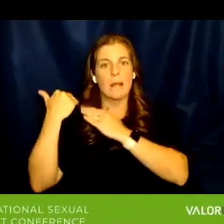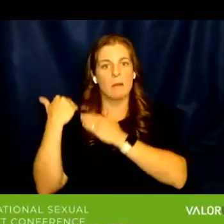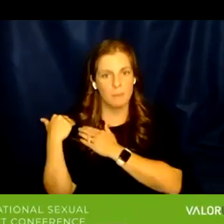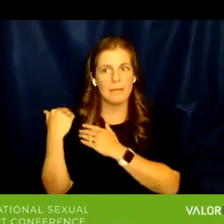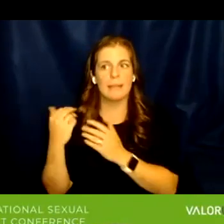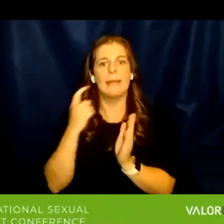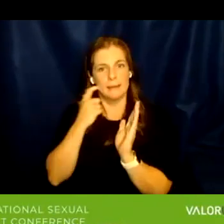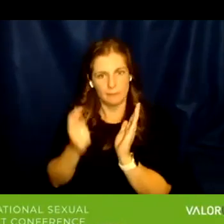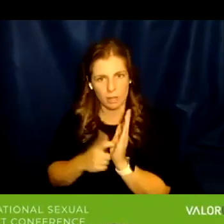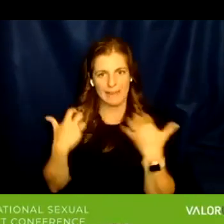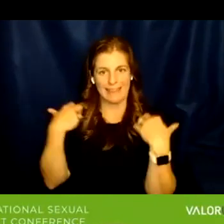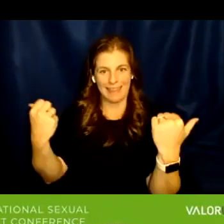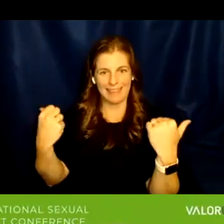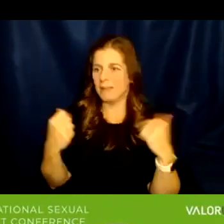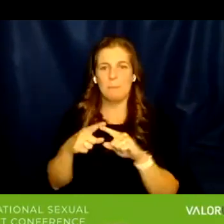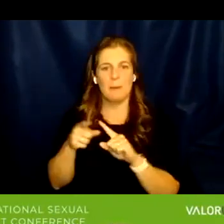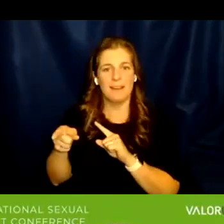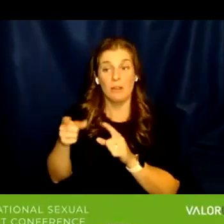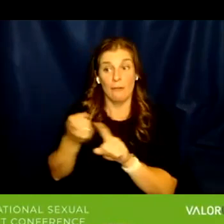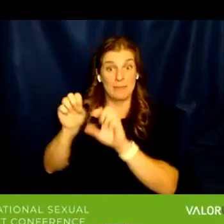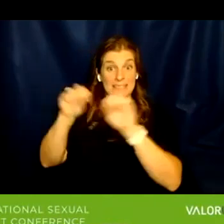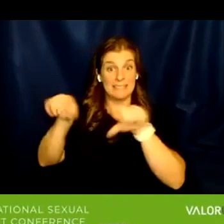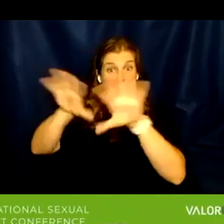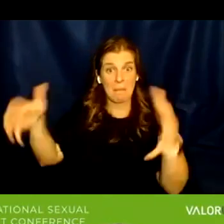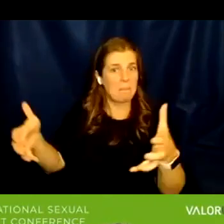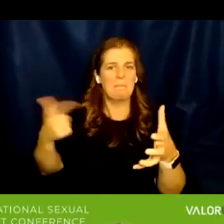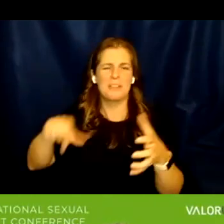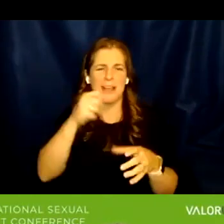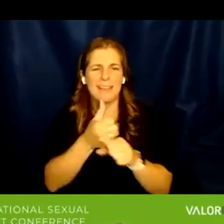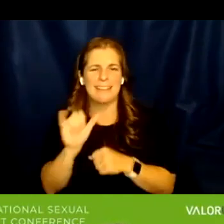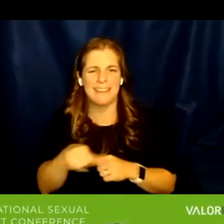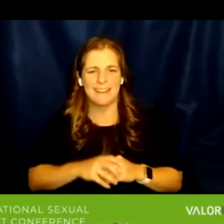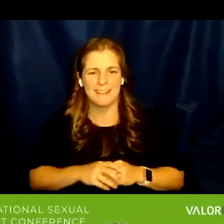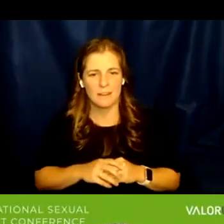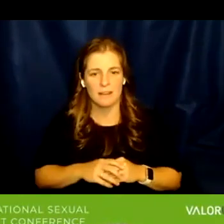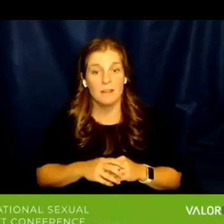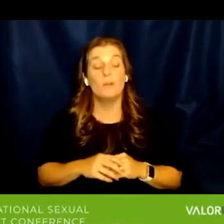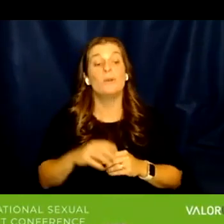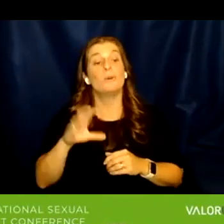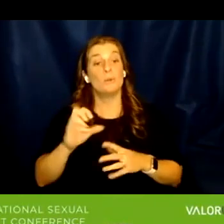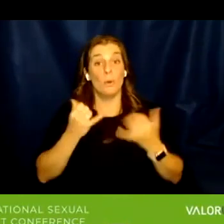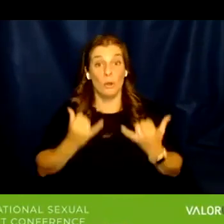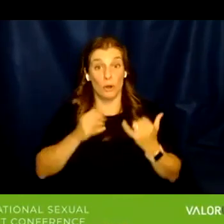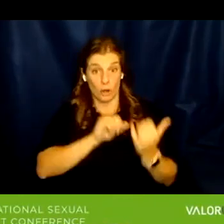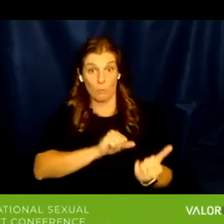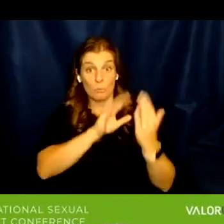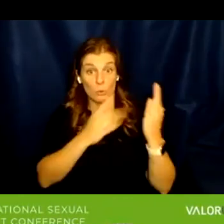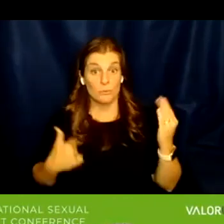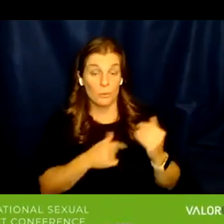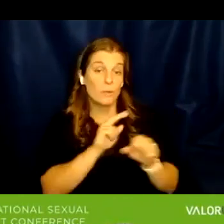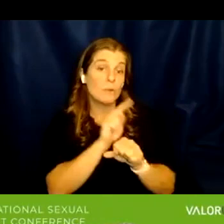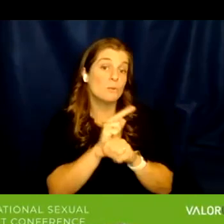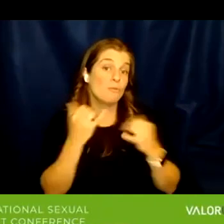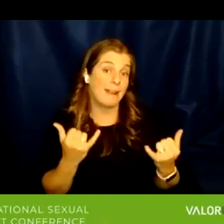but they're not getting that from the system. And so by definition, the current approach that we are taking is